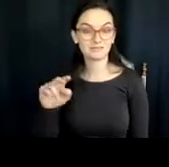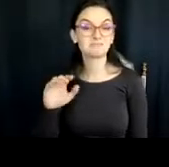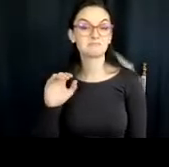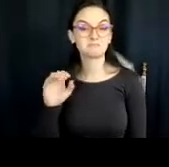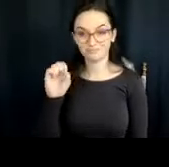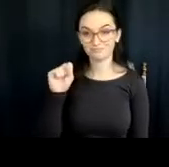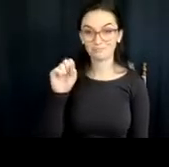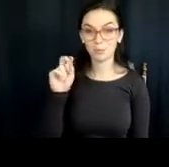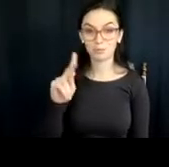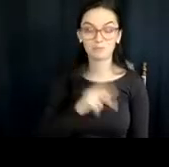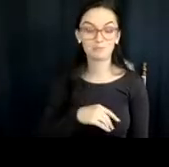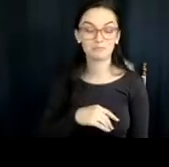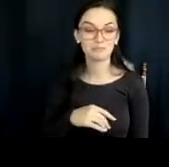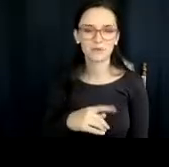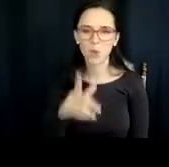here?